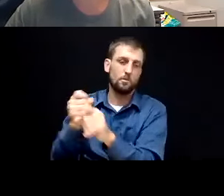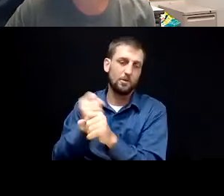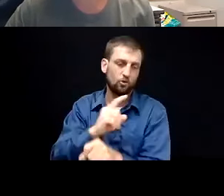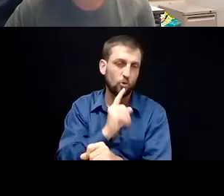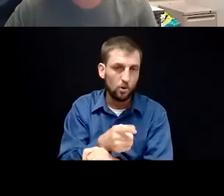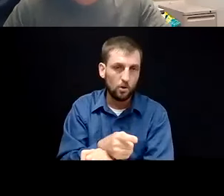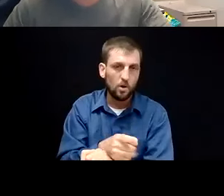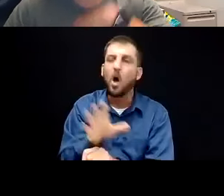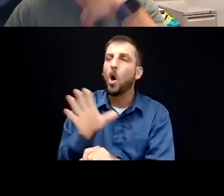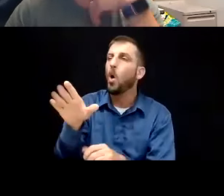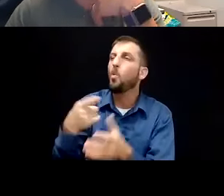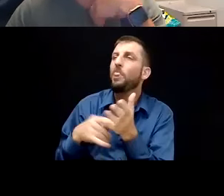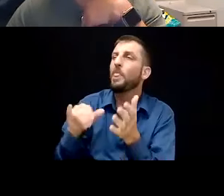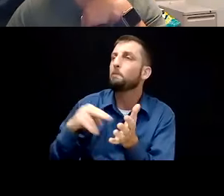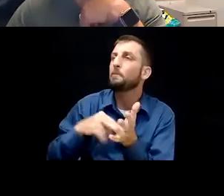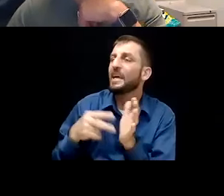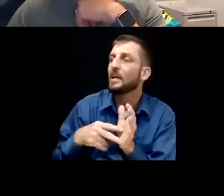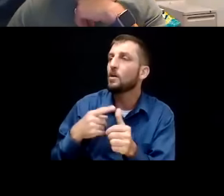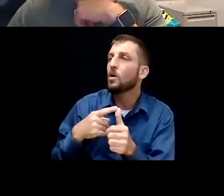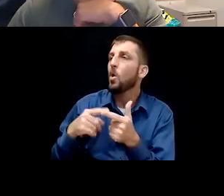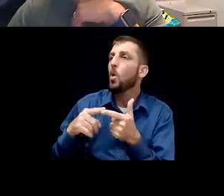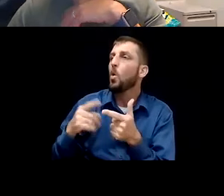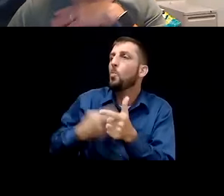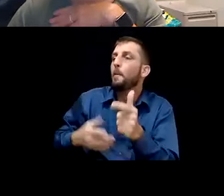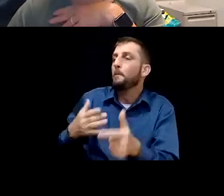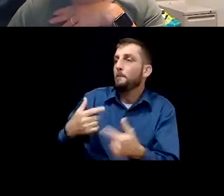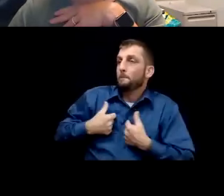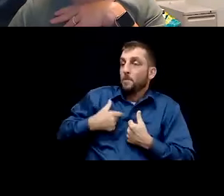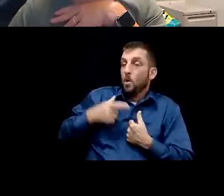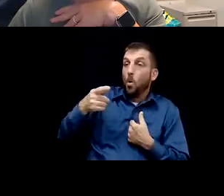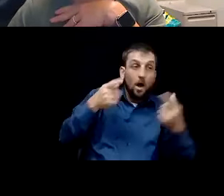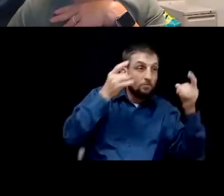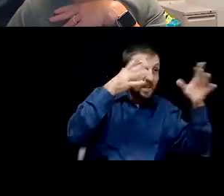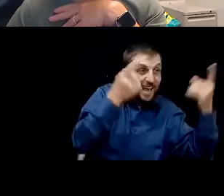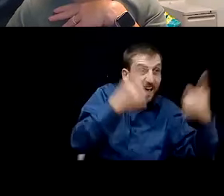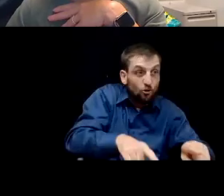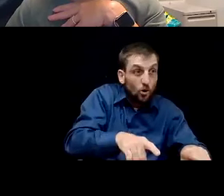this mean and what are you expecting out of me when we have a disaster?